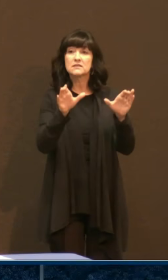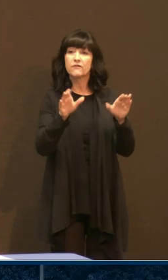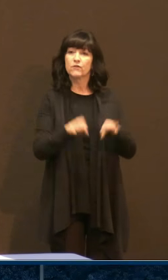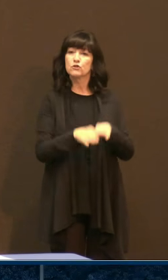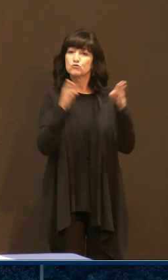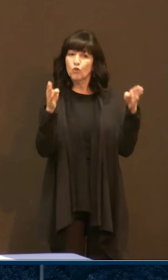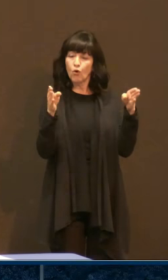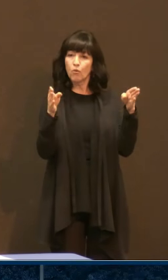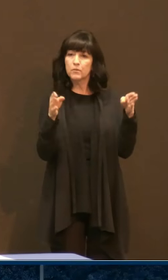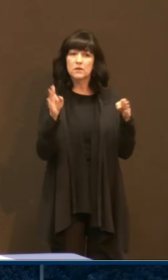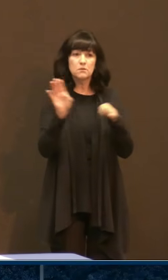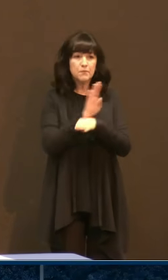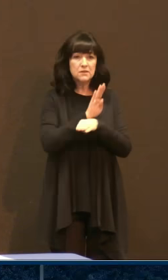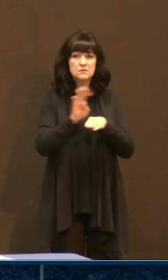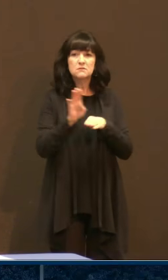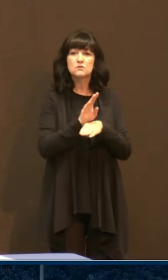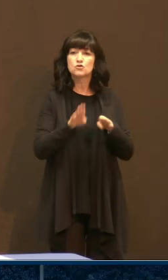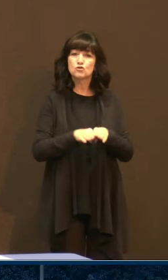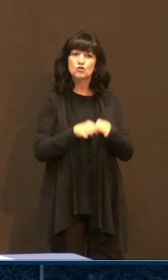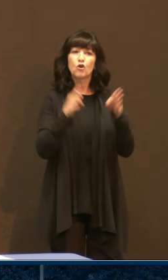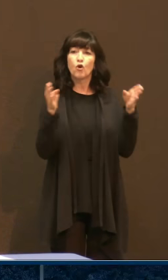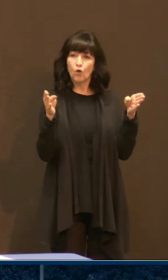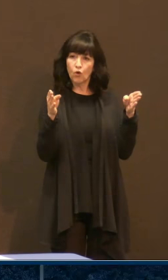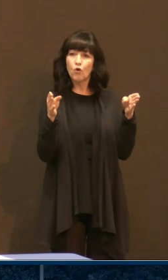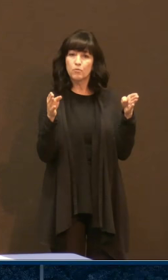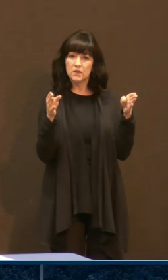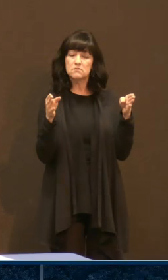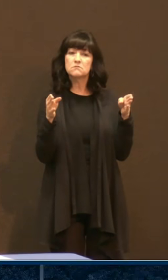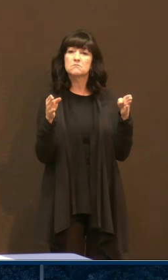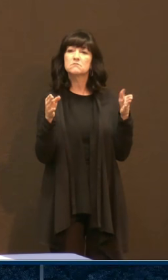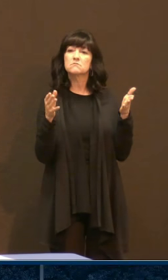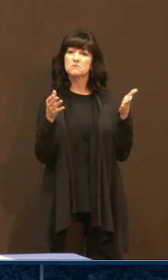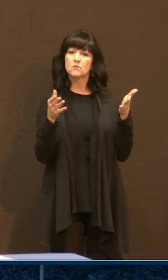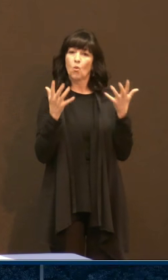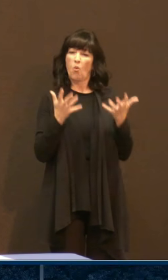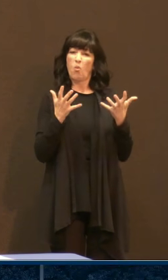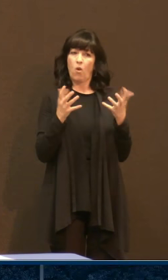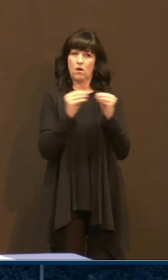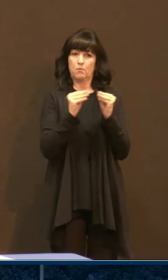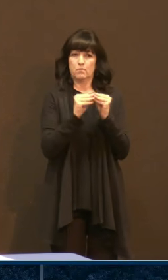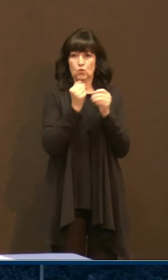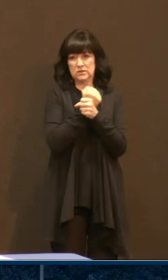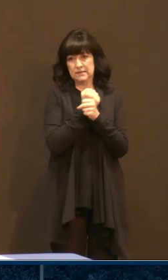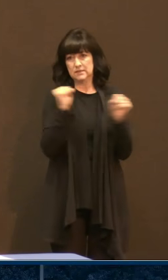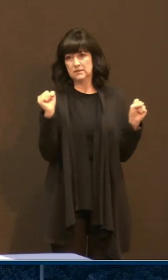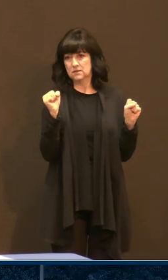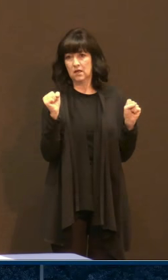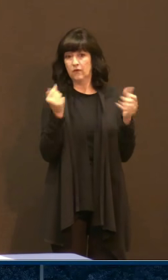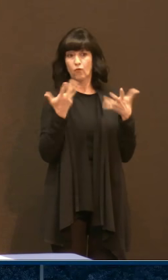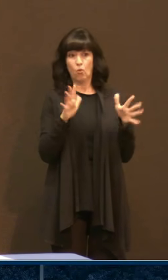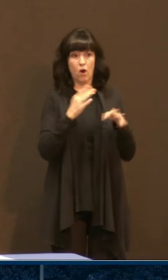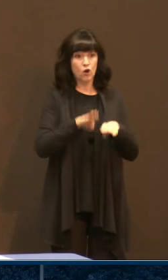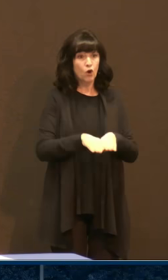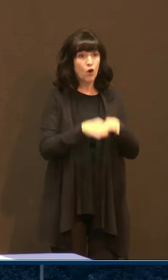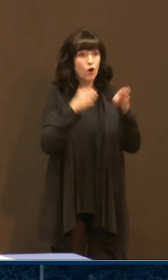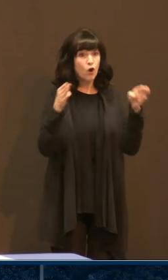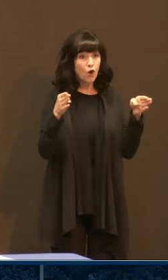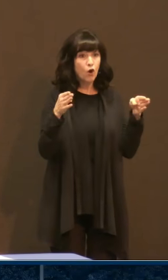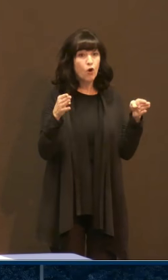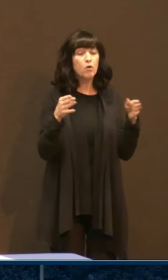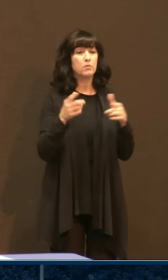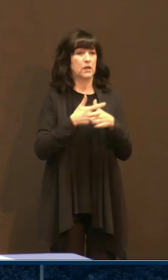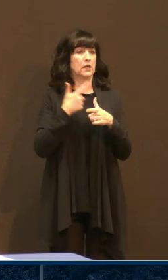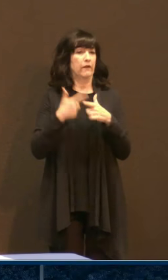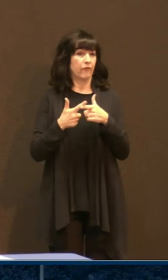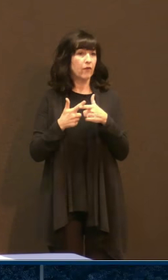point, and do it in a way that's safe and that doesn't result in what the experts refer to